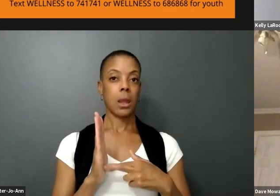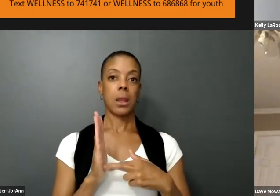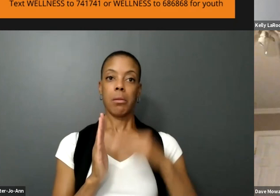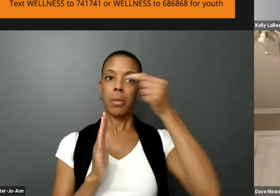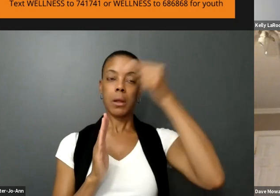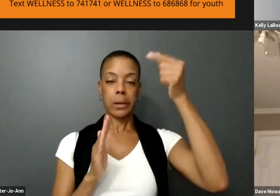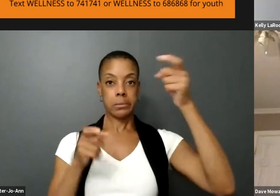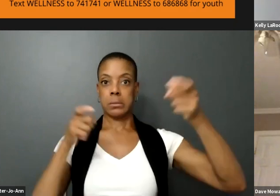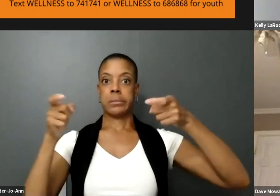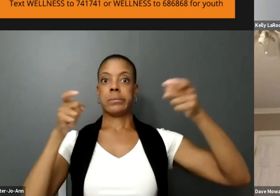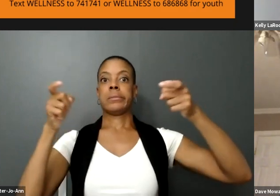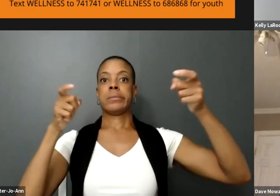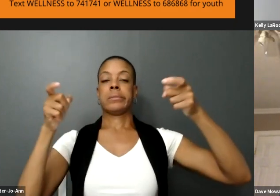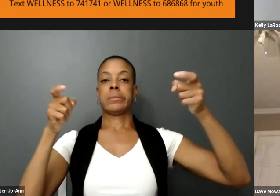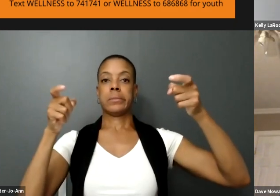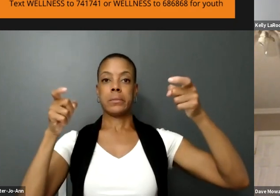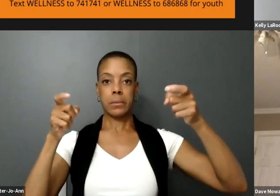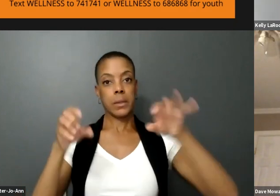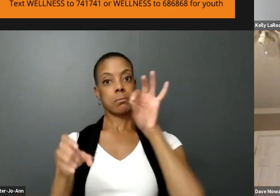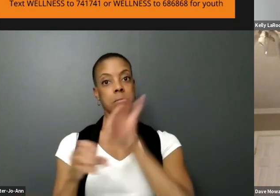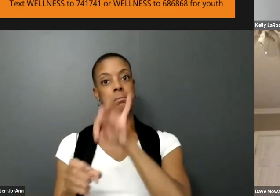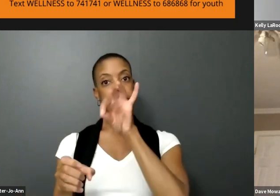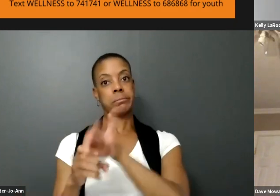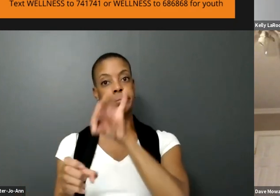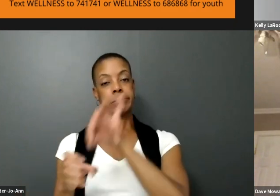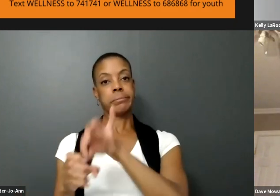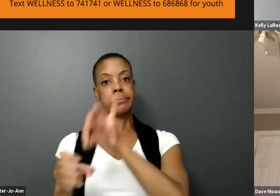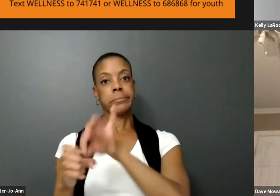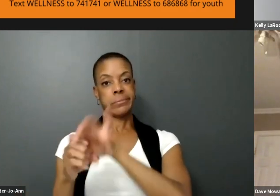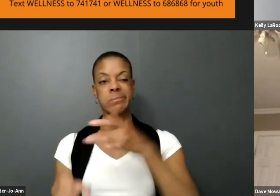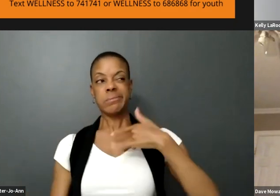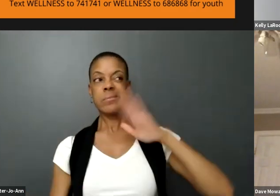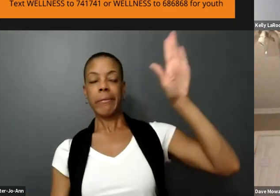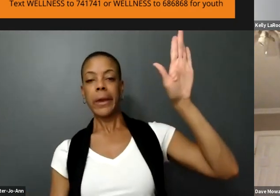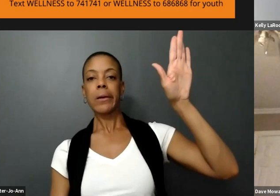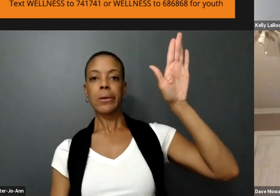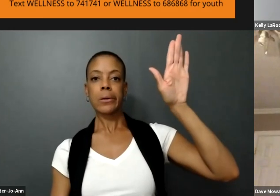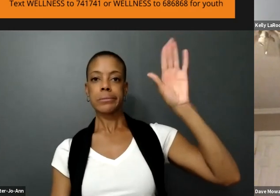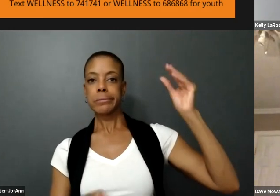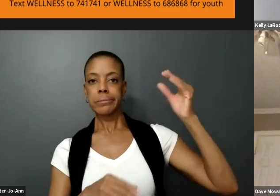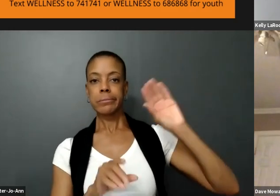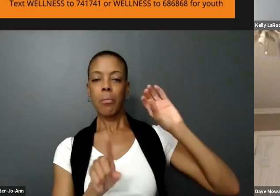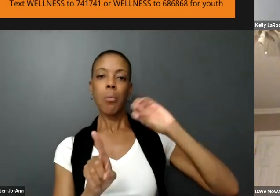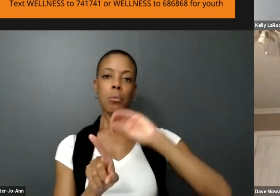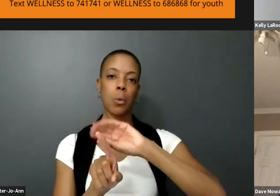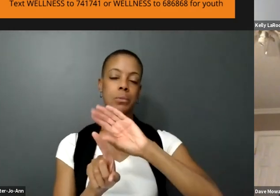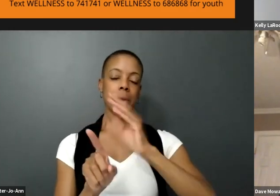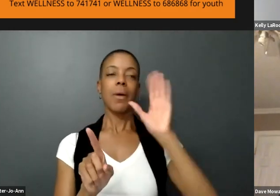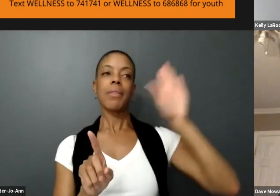quasi-democratic system to electing its chief and councils, much akin to other councils you'd find in a